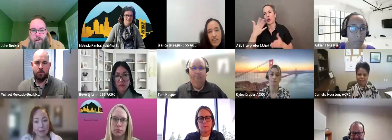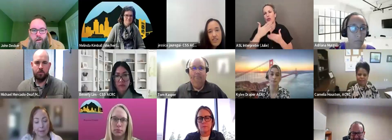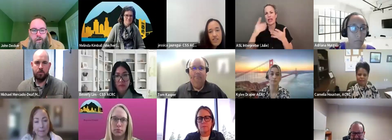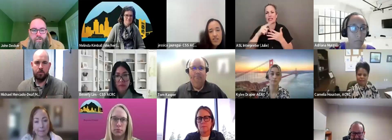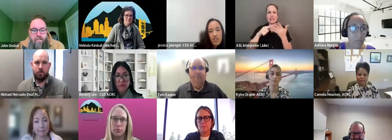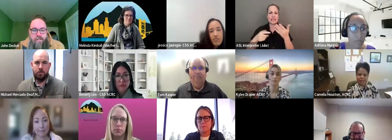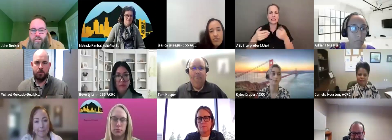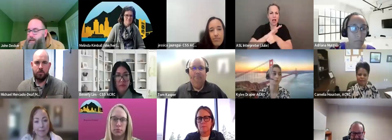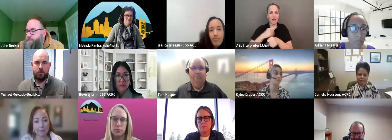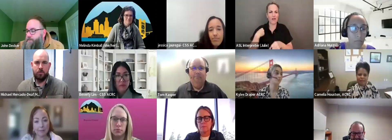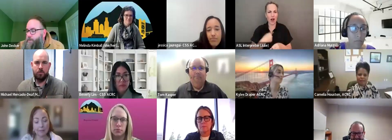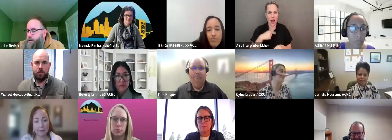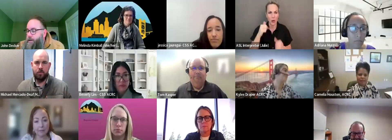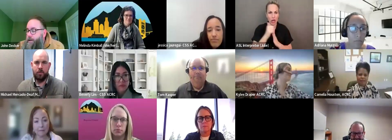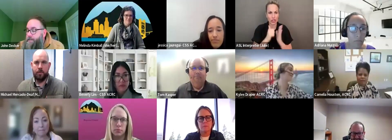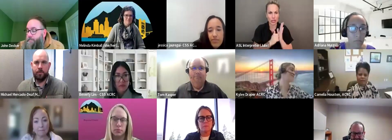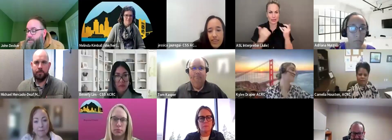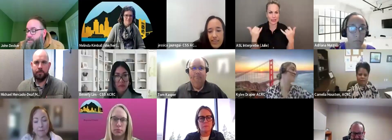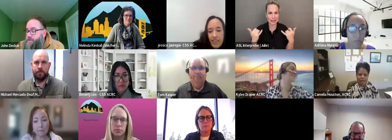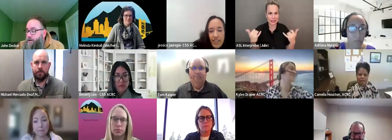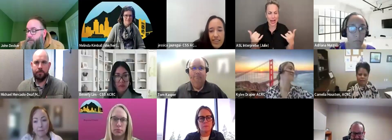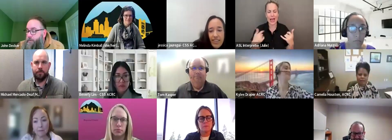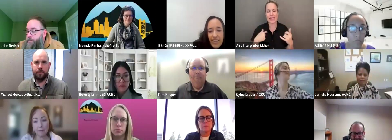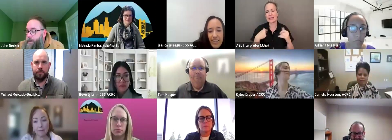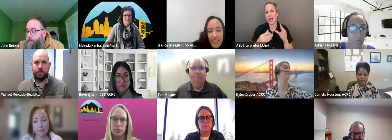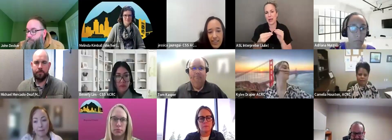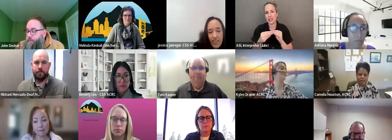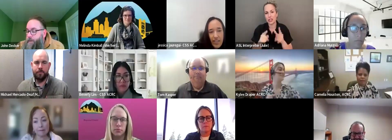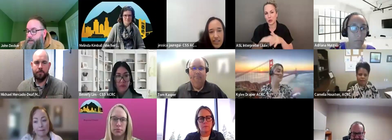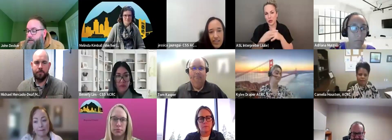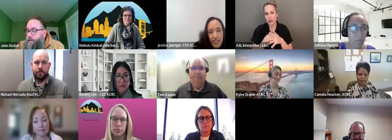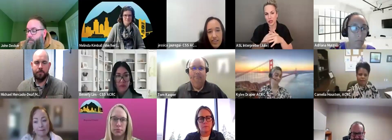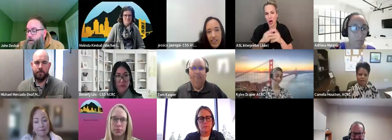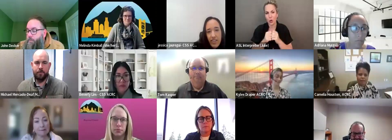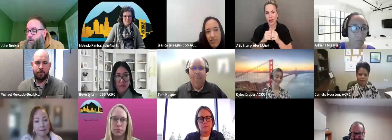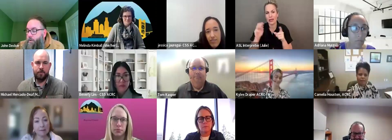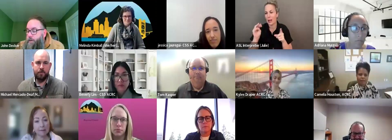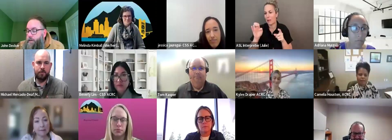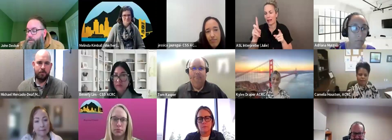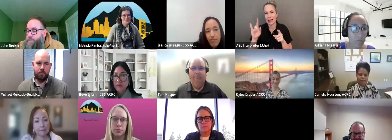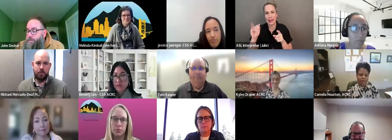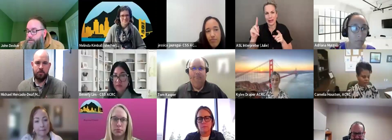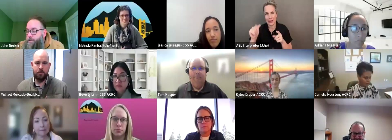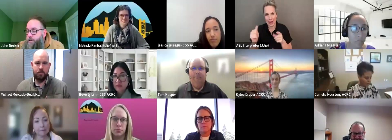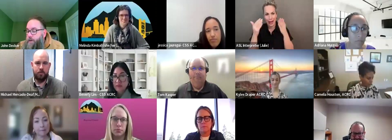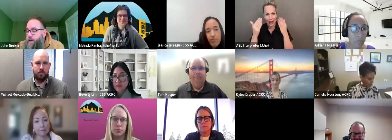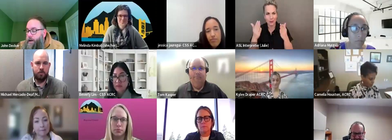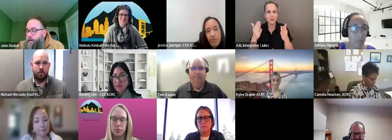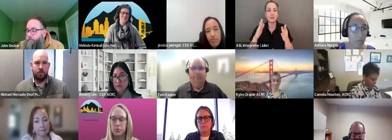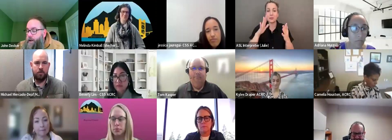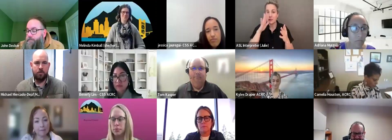cover for our agenda today. So we're going to, as I mentioned, start off with Melinda. Then we're going to roll